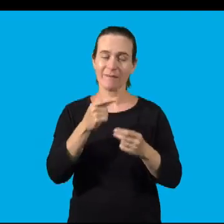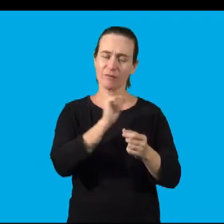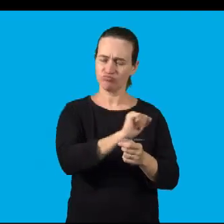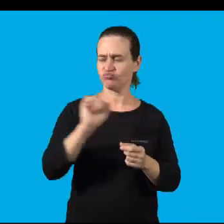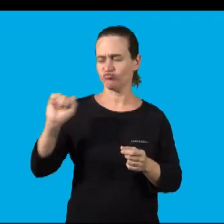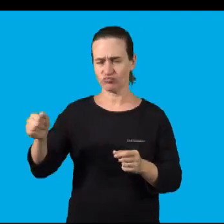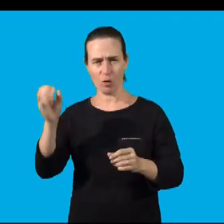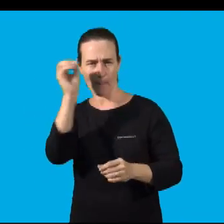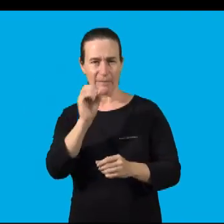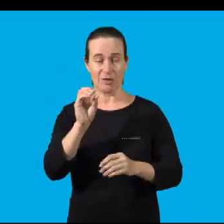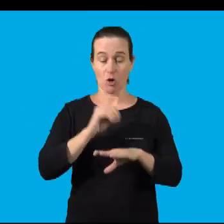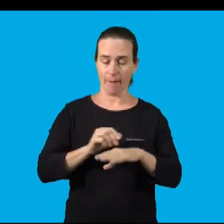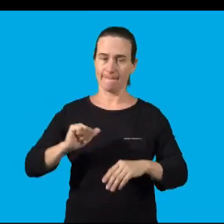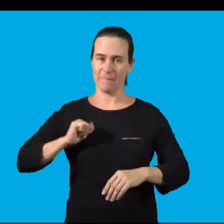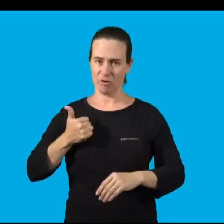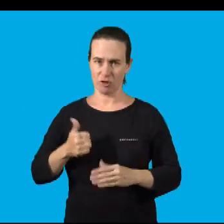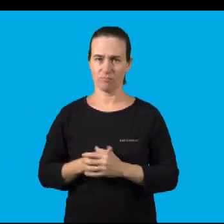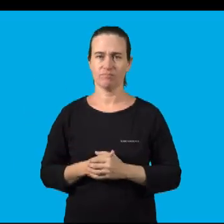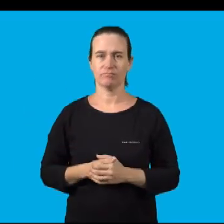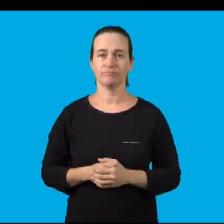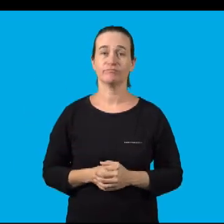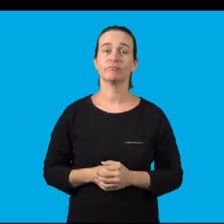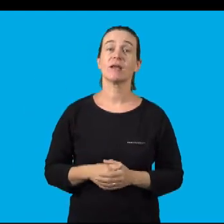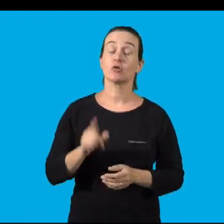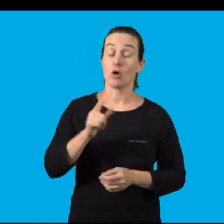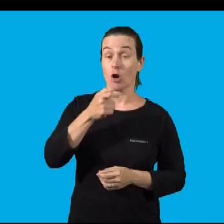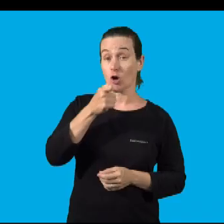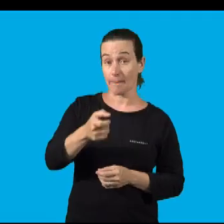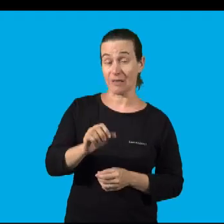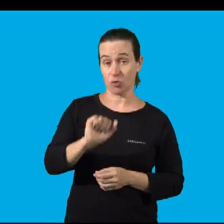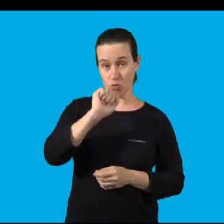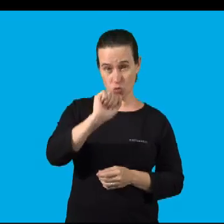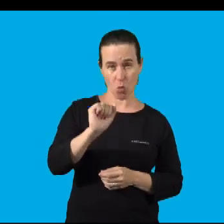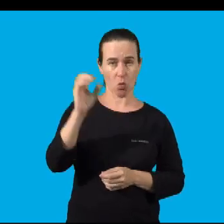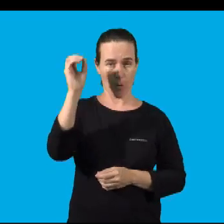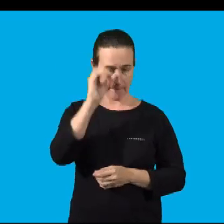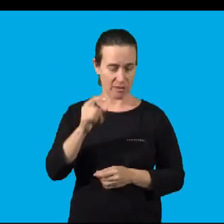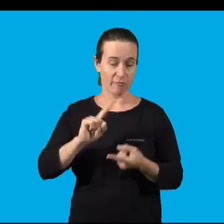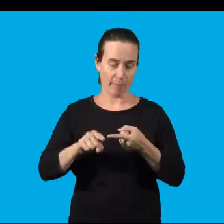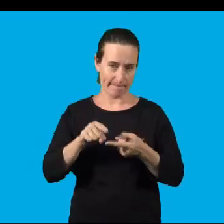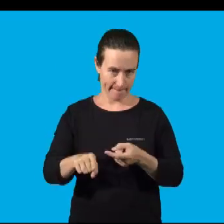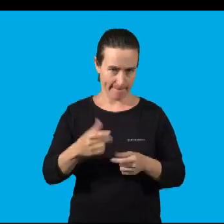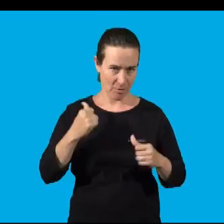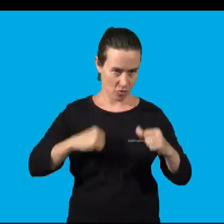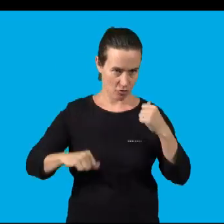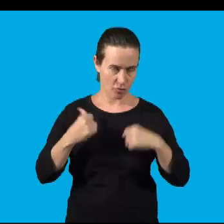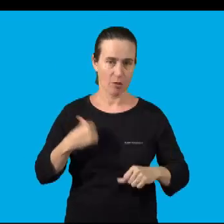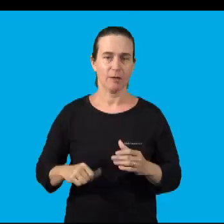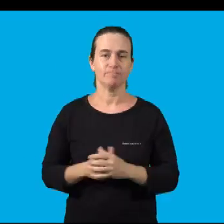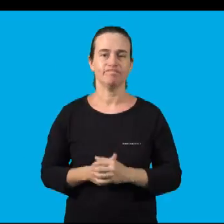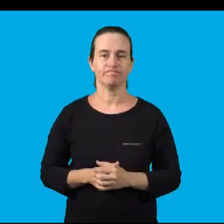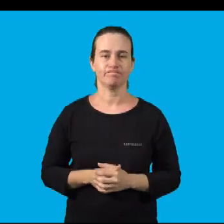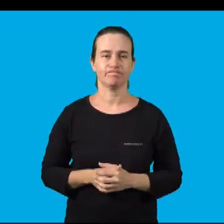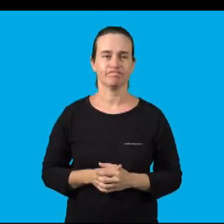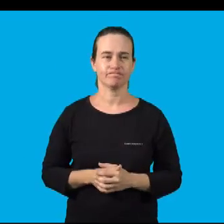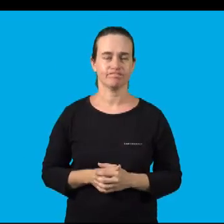So comment on refers to expressing your opinion on a specific issue from the play. In this